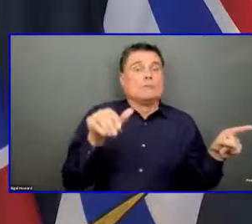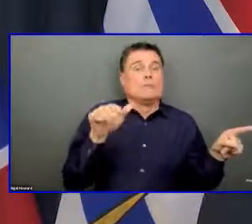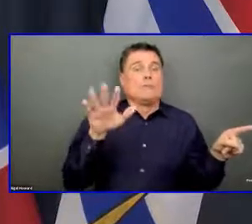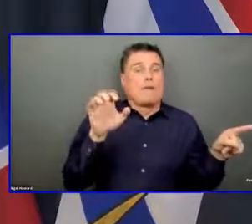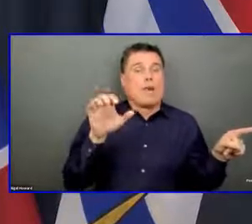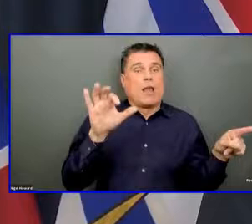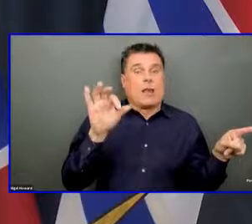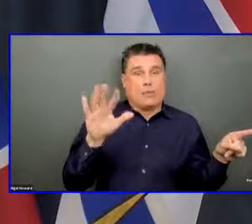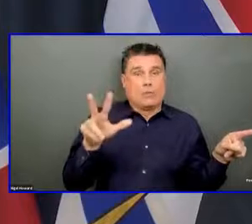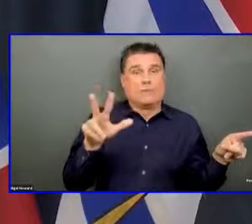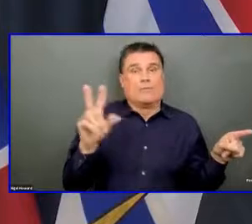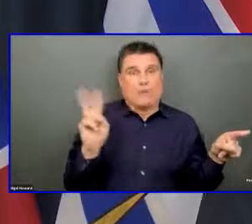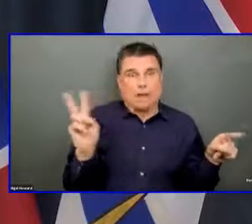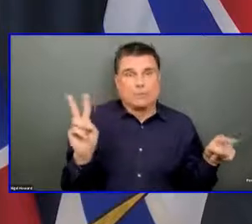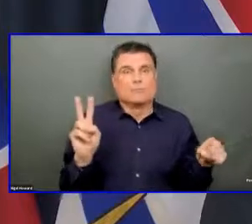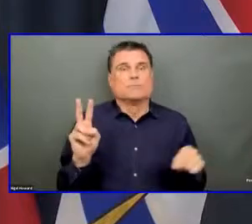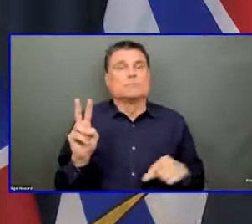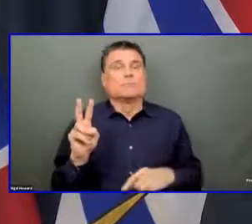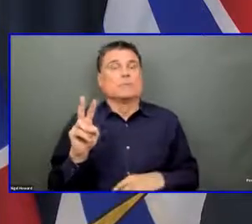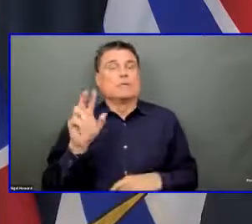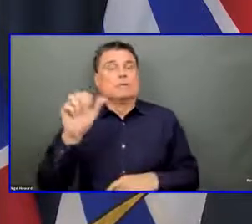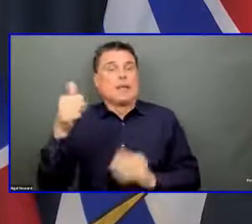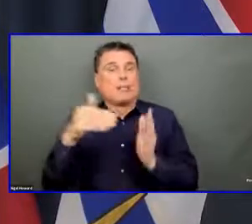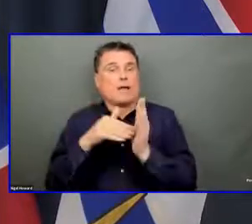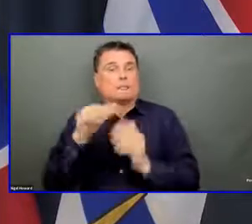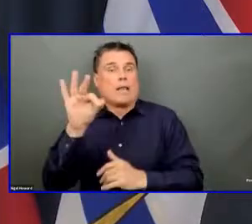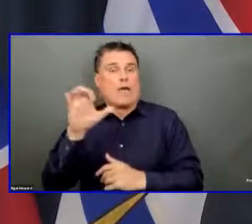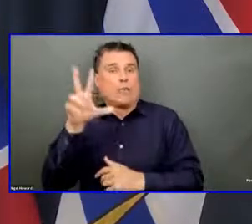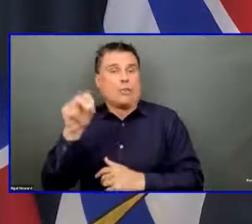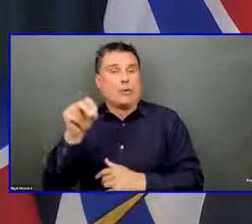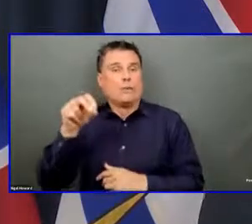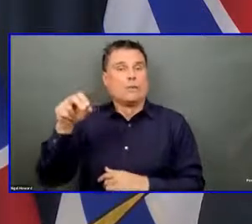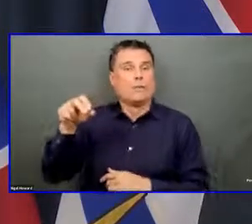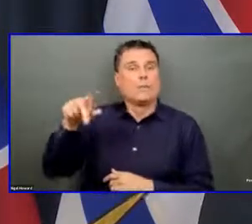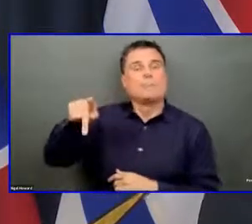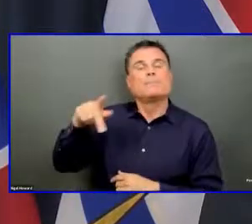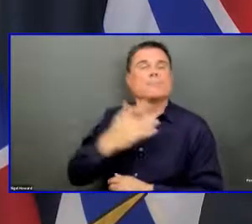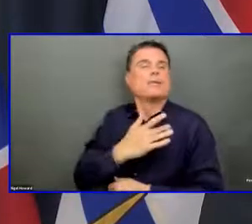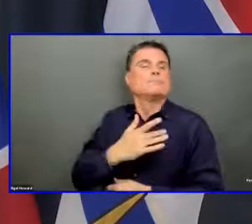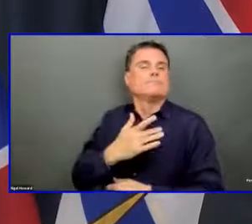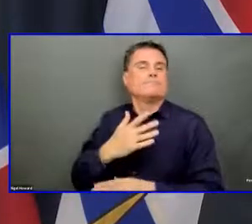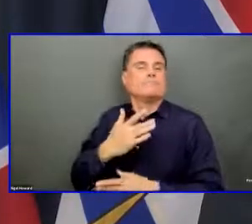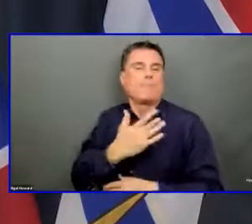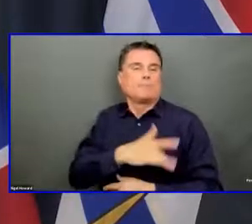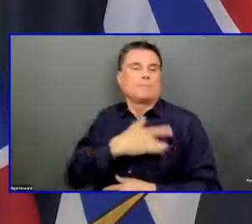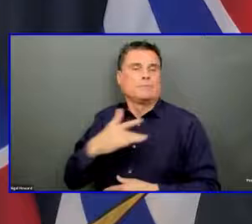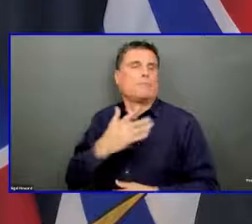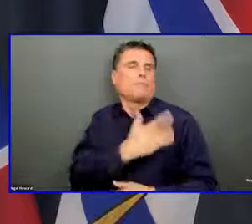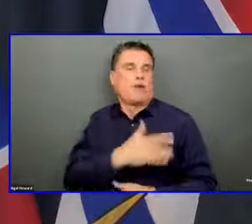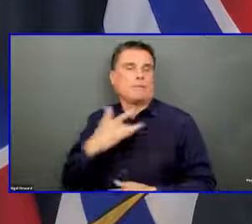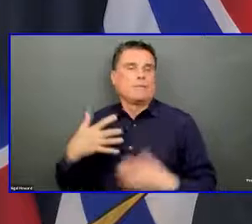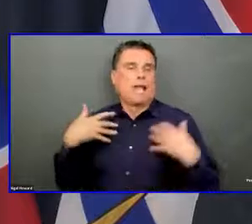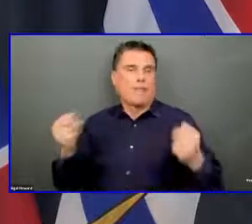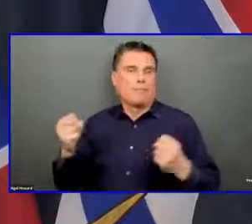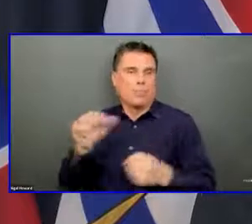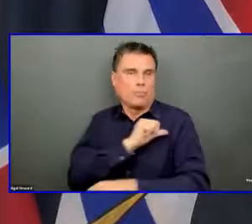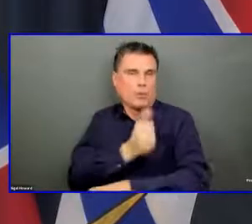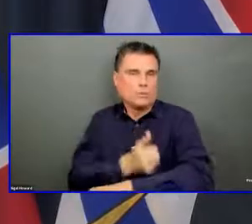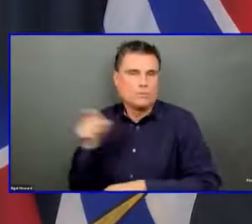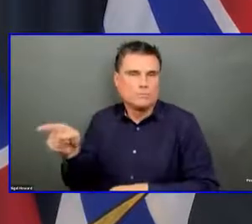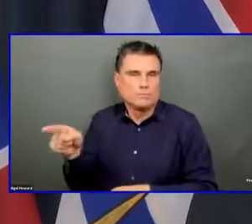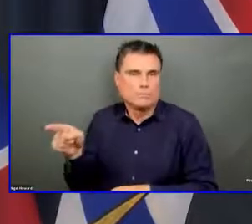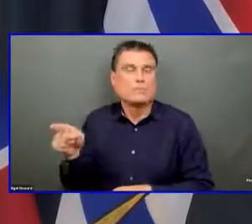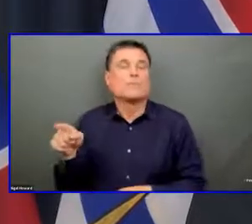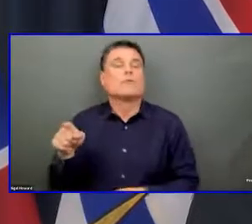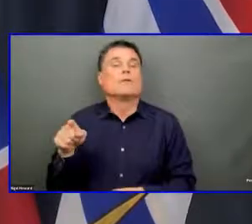Health Services Authority. For the week of February 22nd to 28th, health authorities have verified their data, and the total number of surgeries